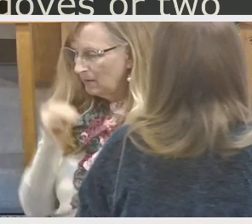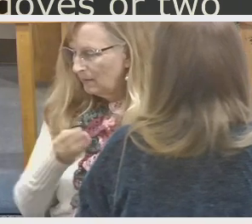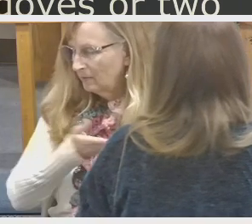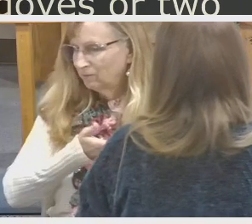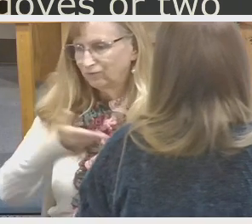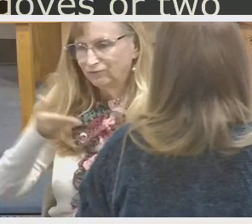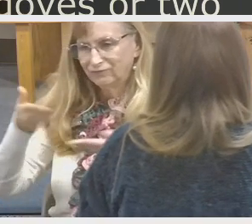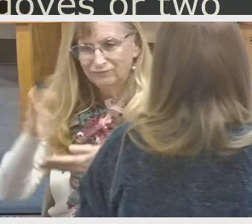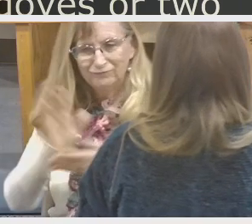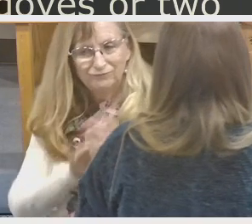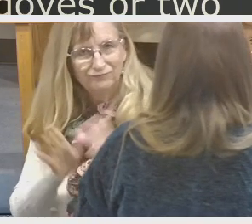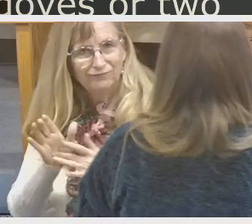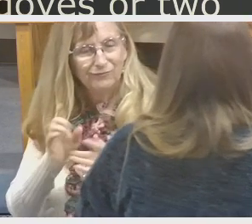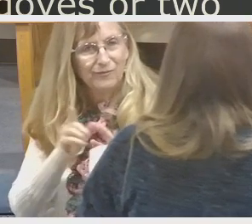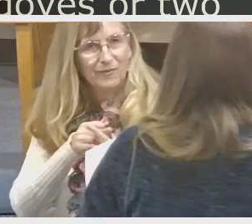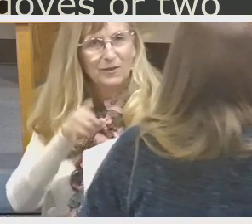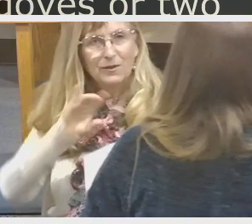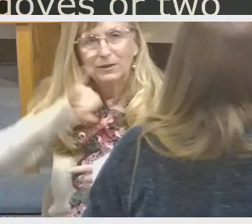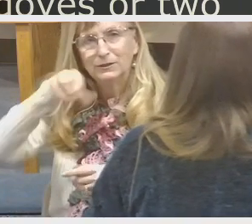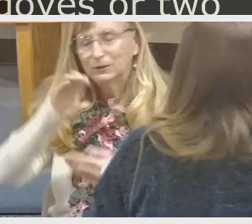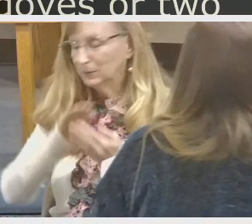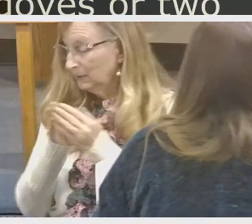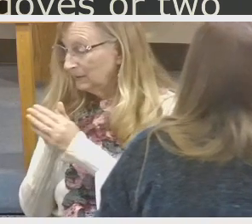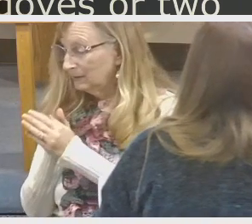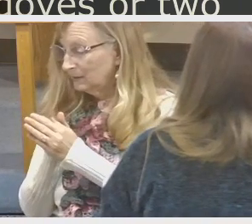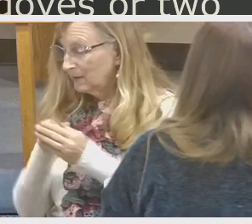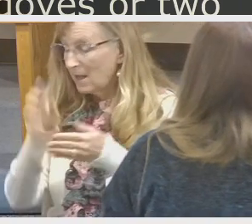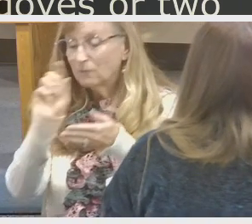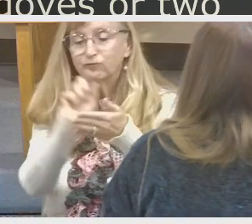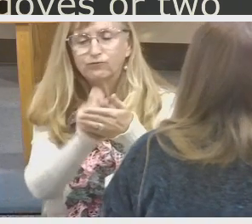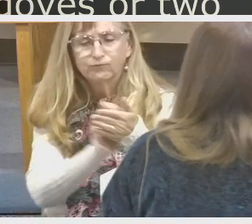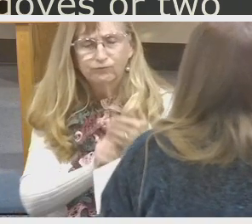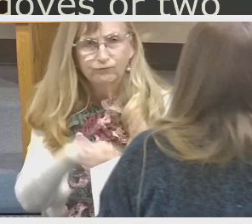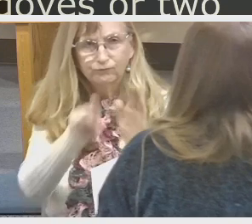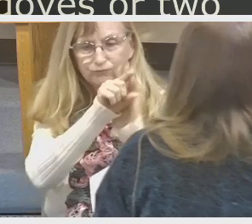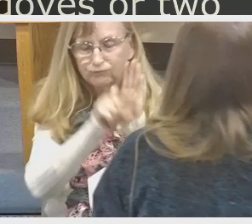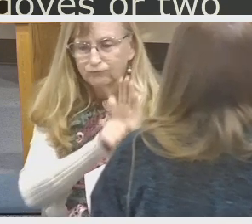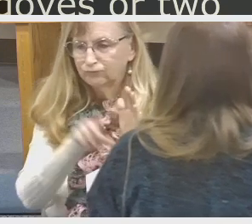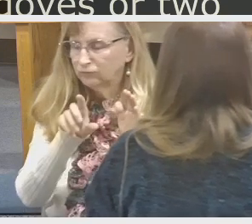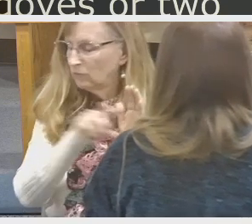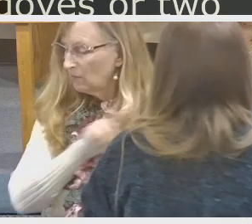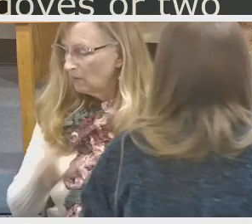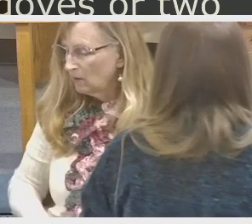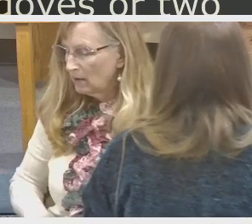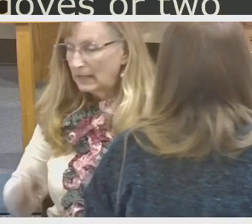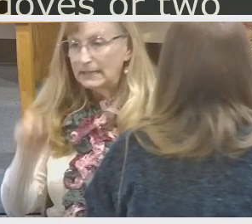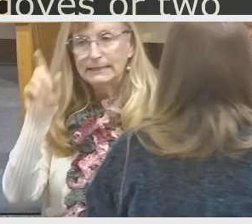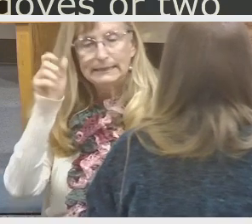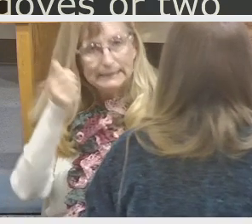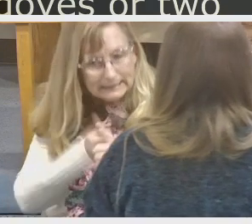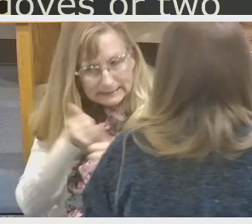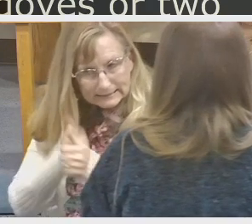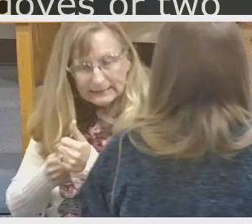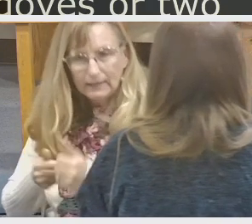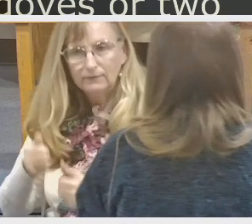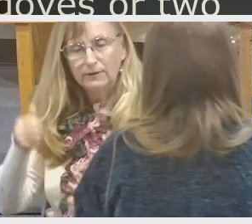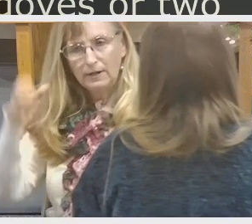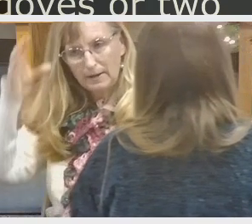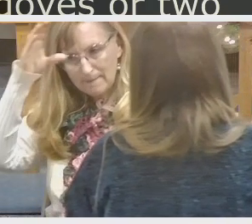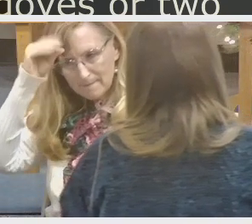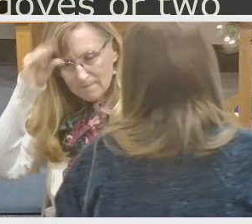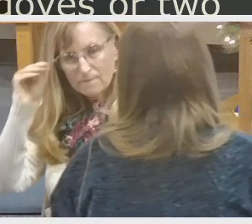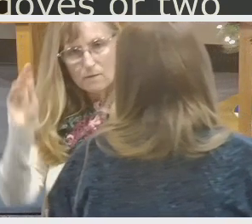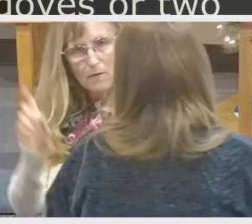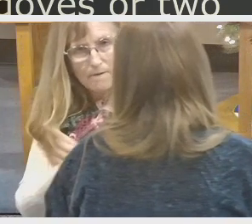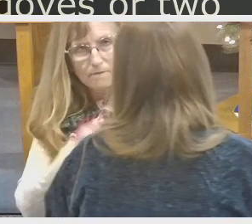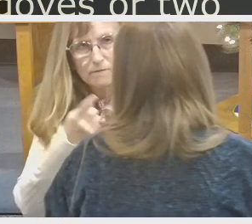the Lord, as it is written in the law of the Lord, every firstborn male is to be consecrated to the